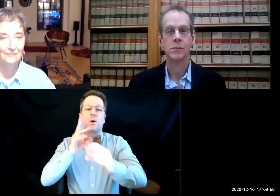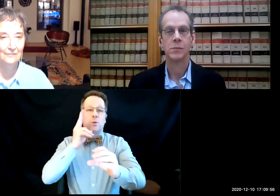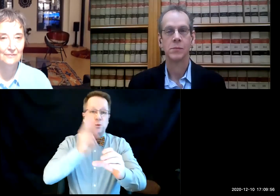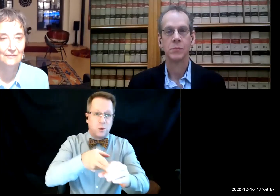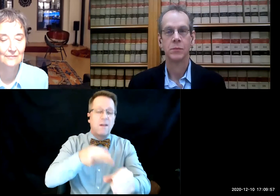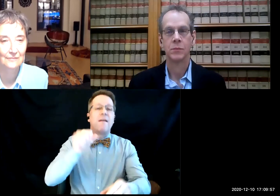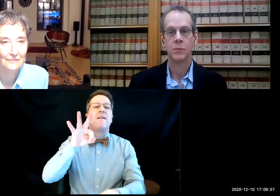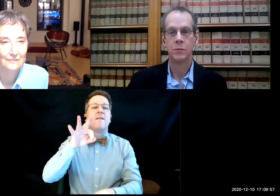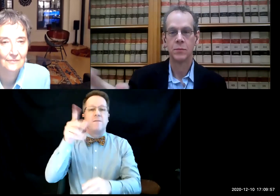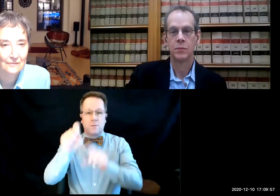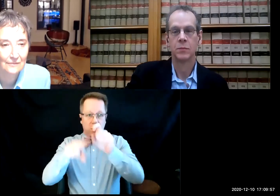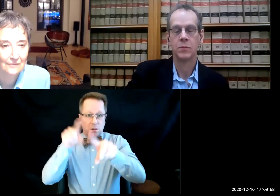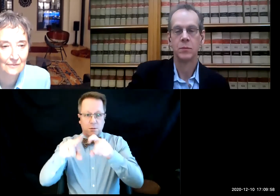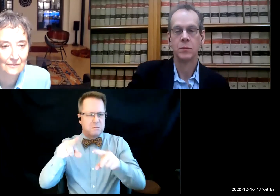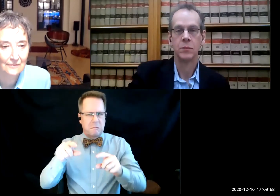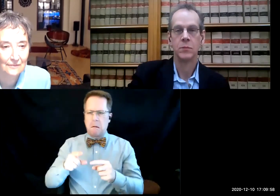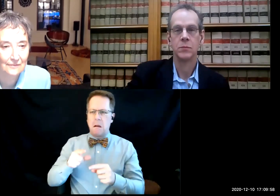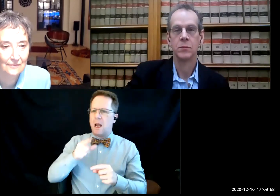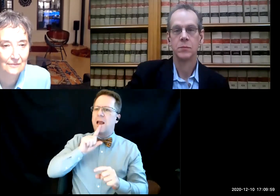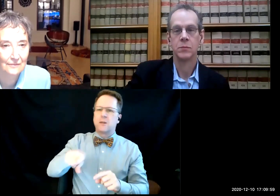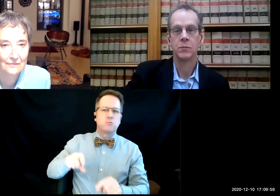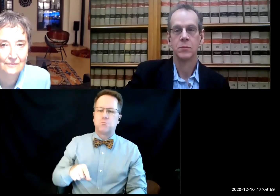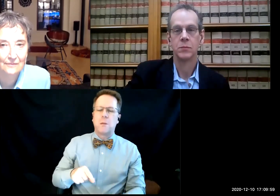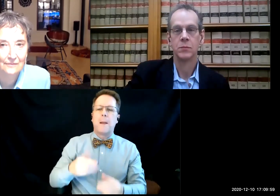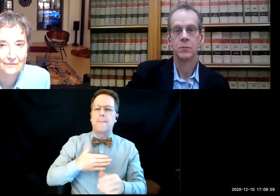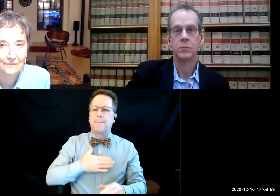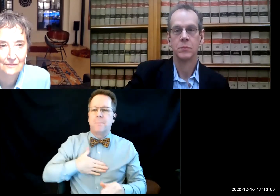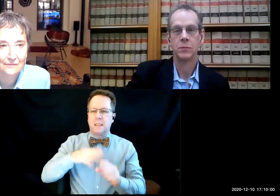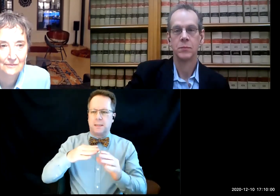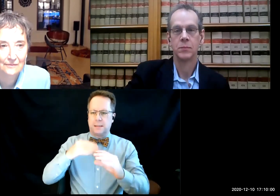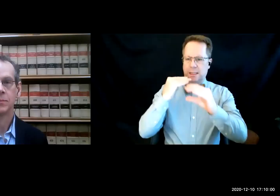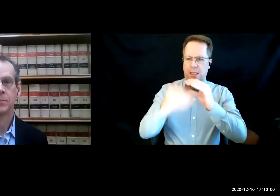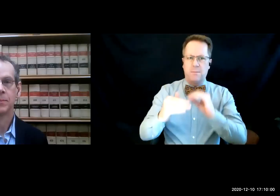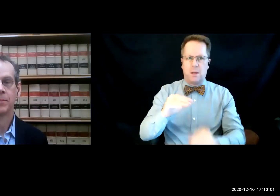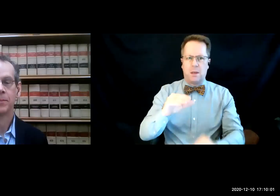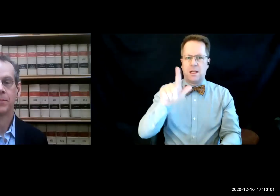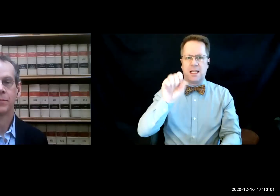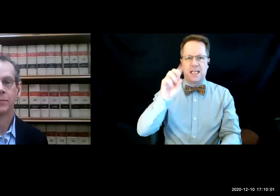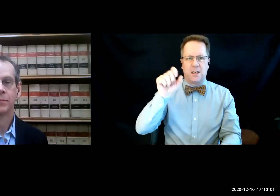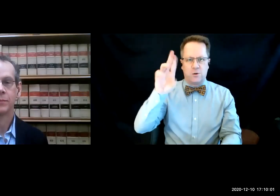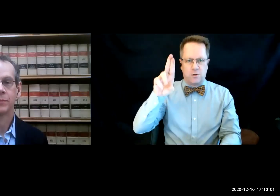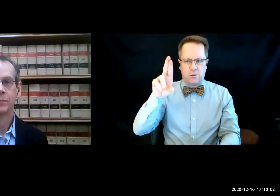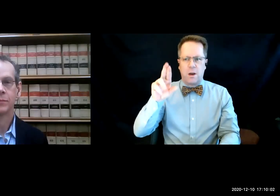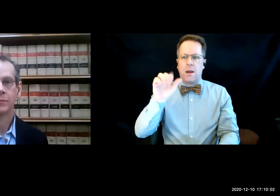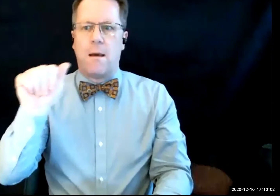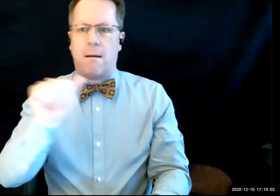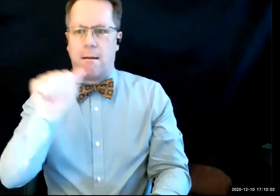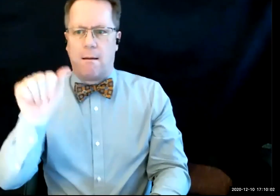leaderforum@aclu.org. Thank you and have a great day.